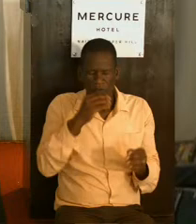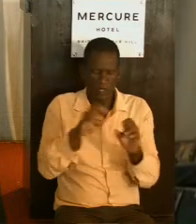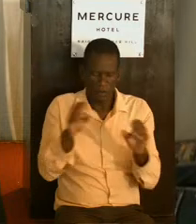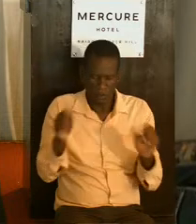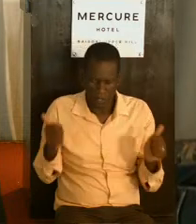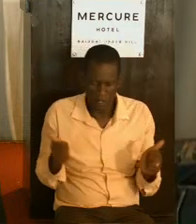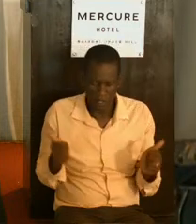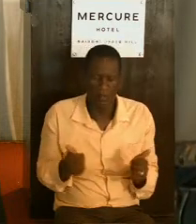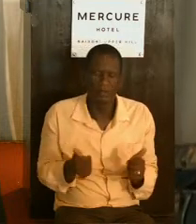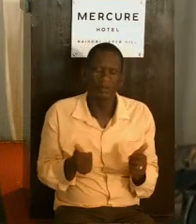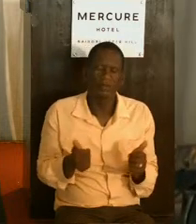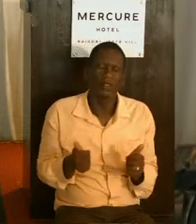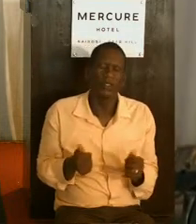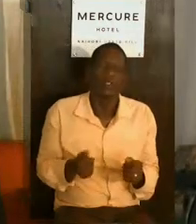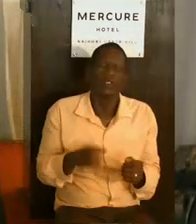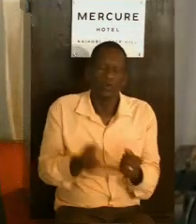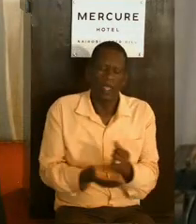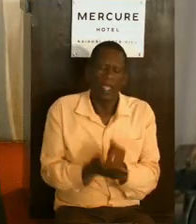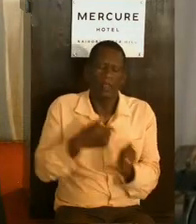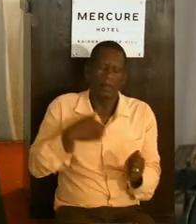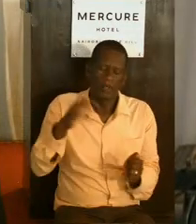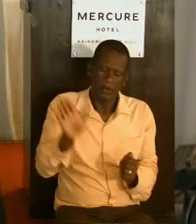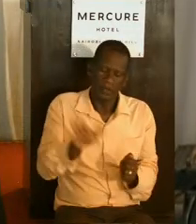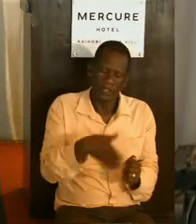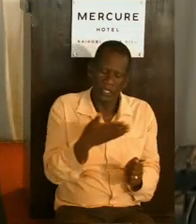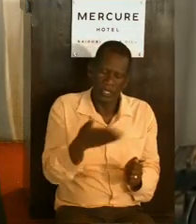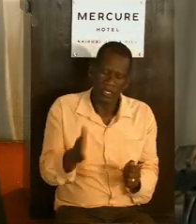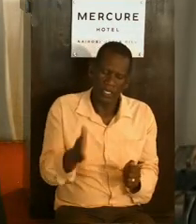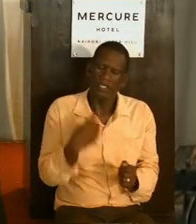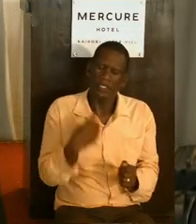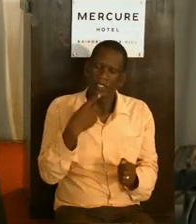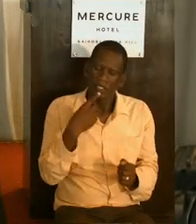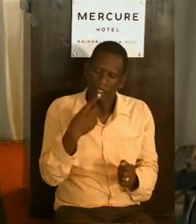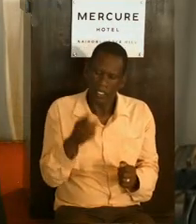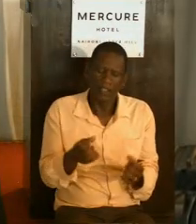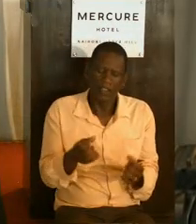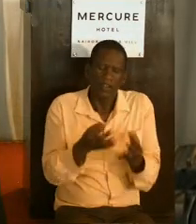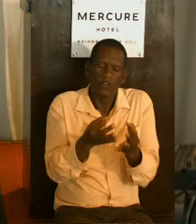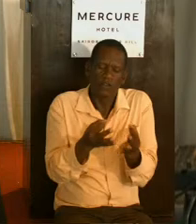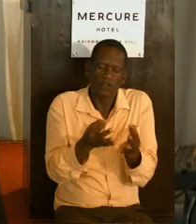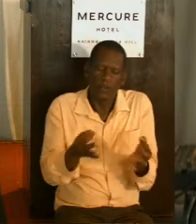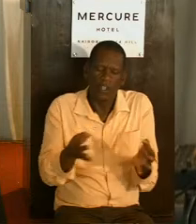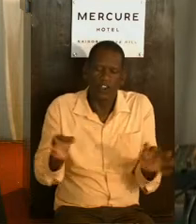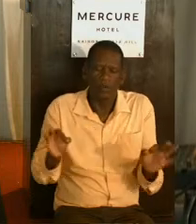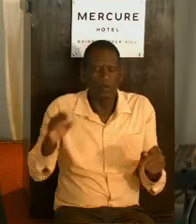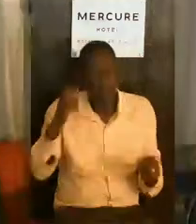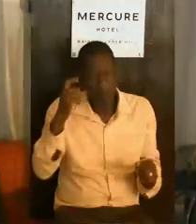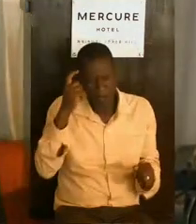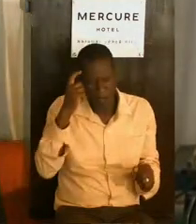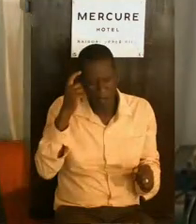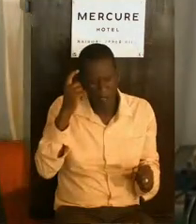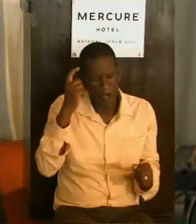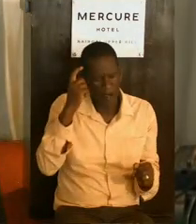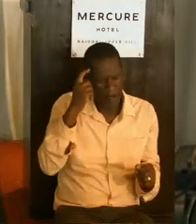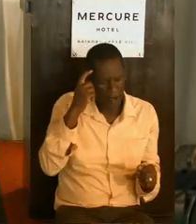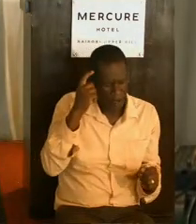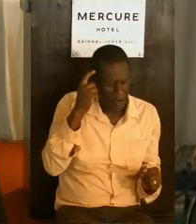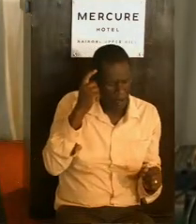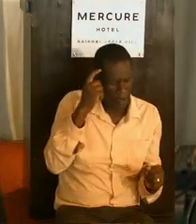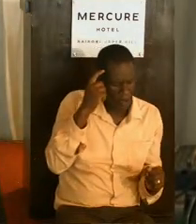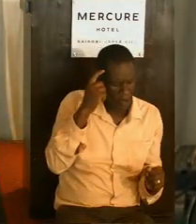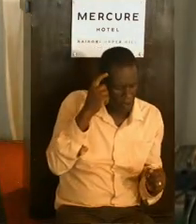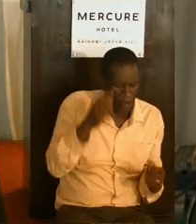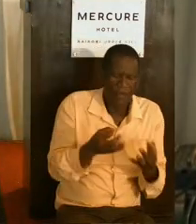fed you have to help me sing say freedom of the Mind of